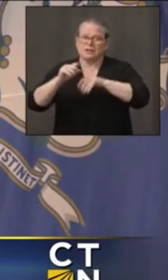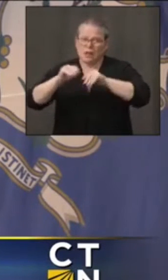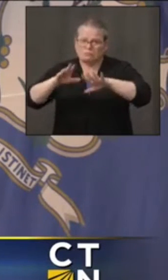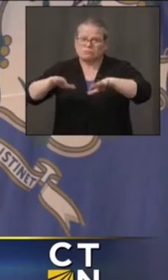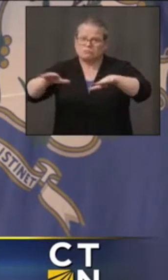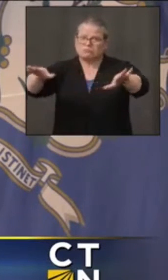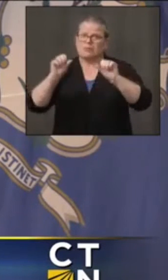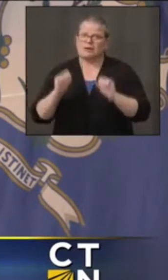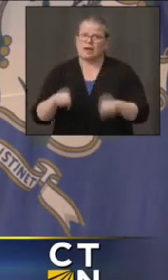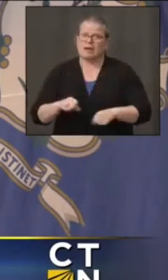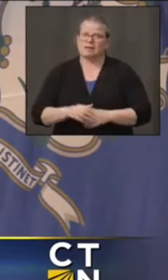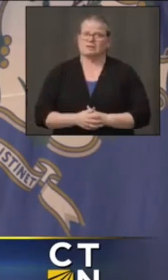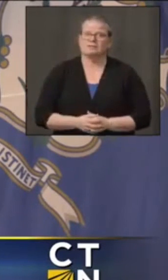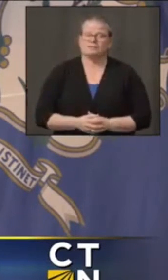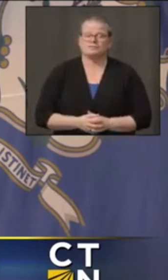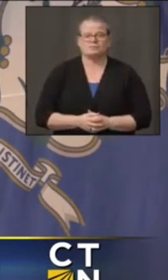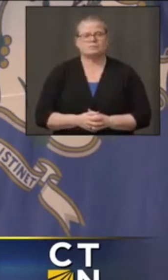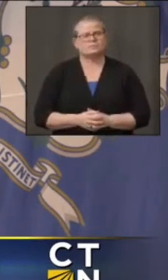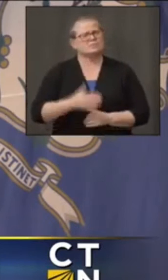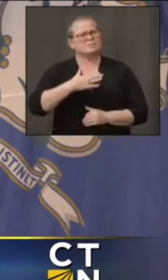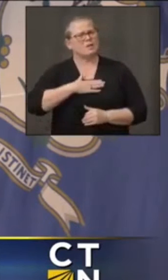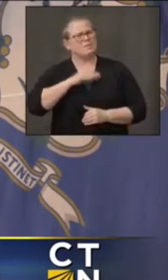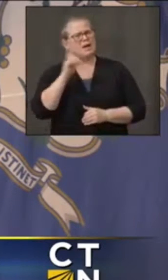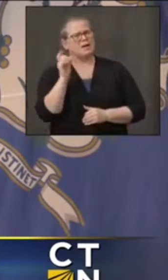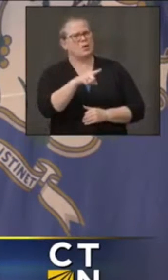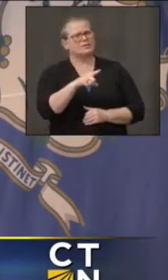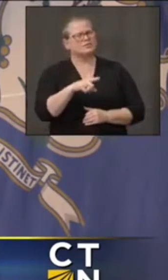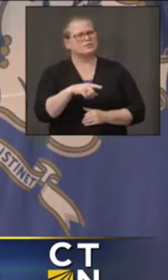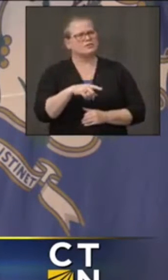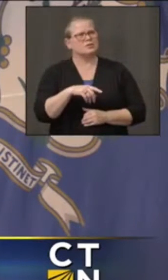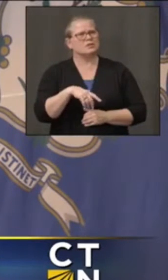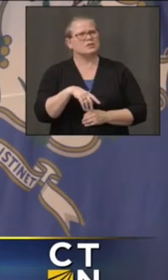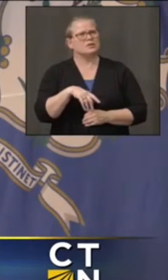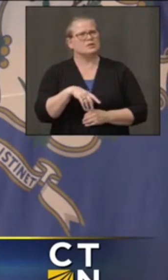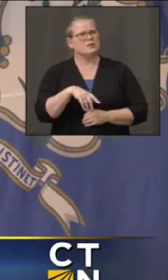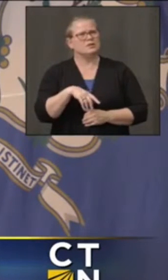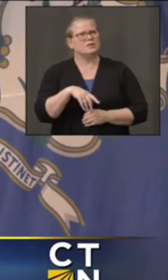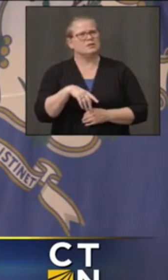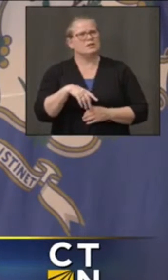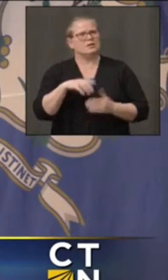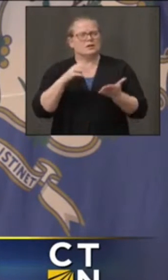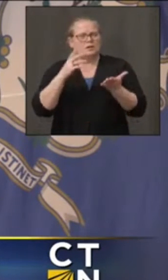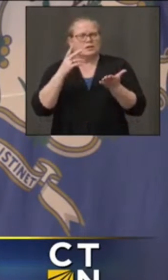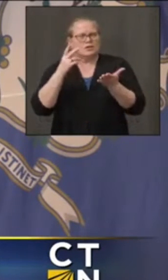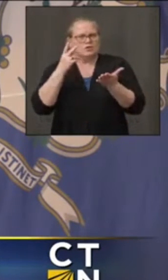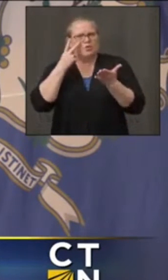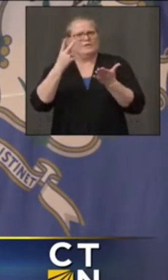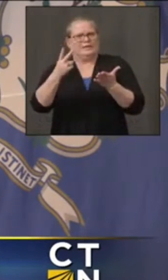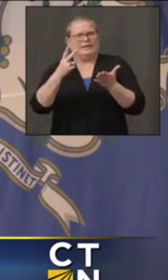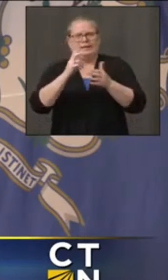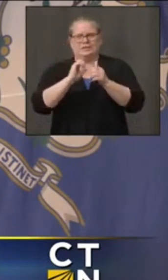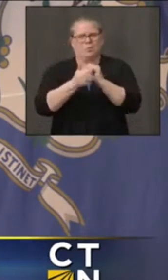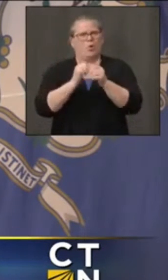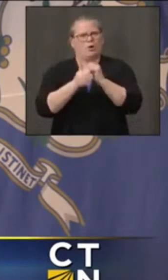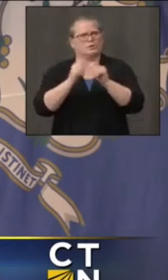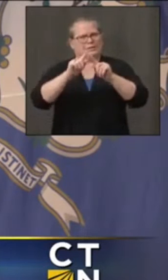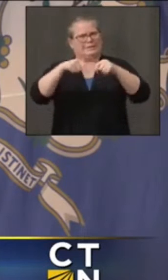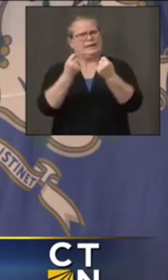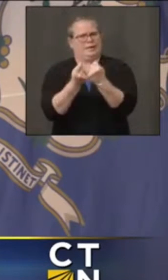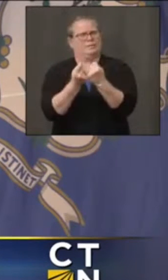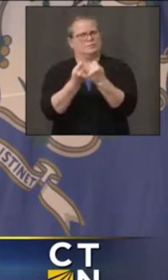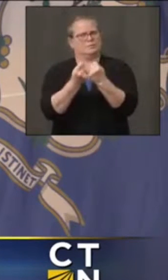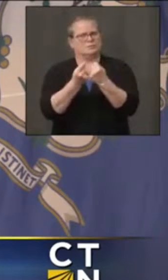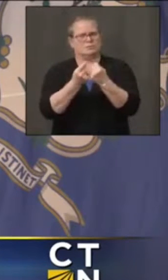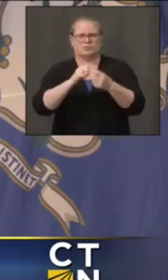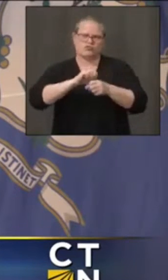I guess my question is, if you know that you have seen coronavirus spread in and among sports teams, and, in other areas where